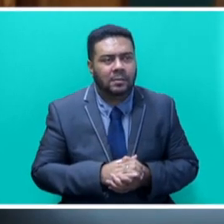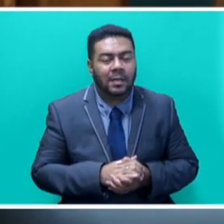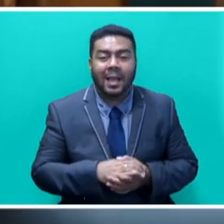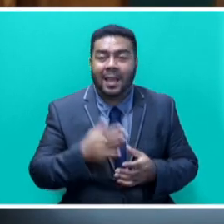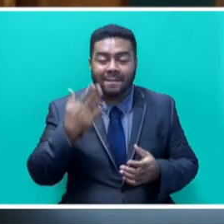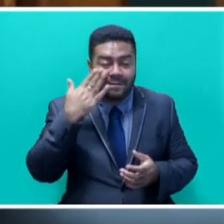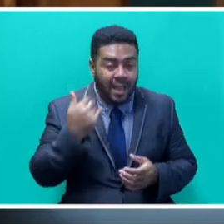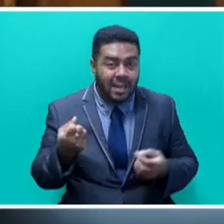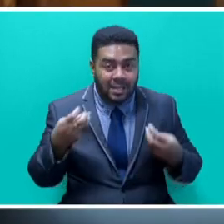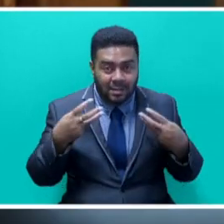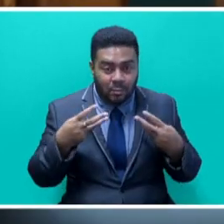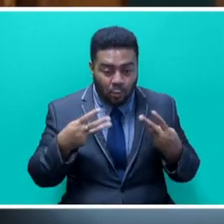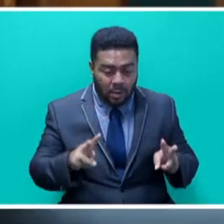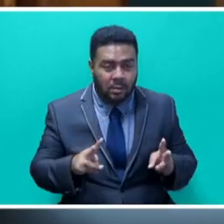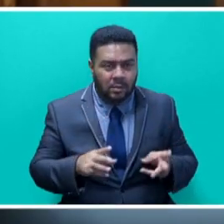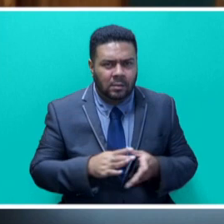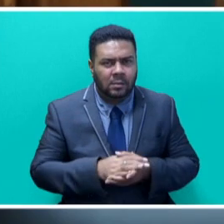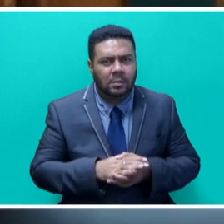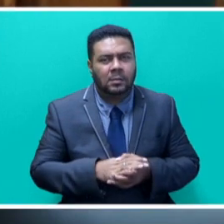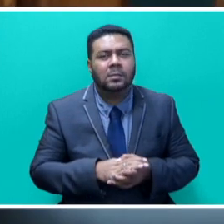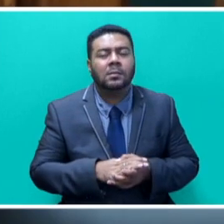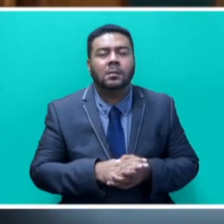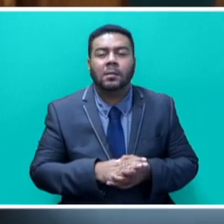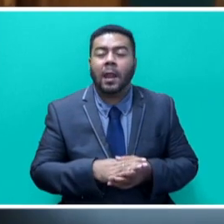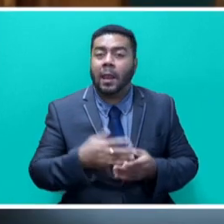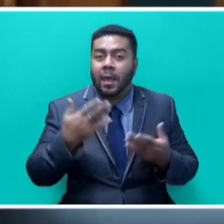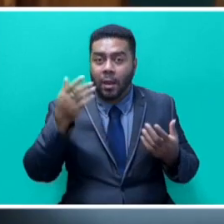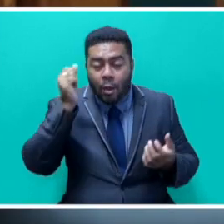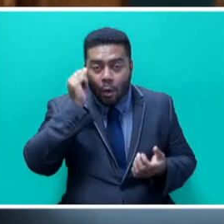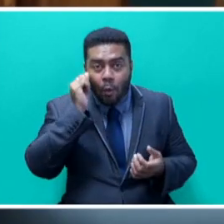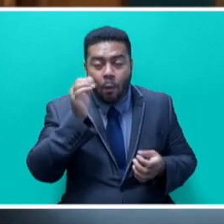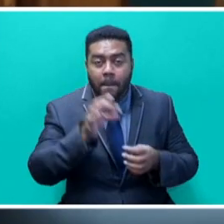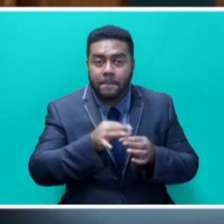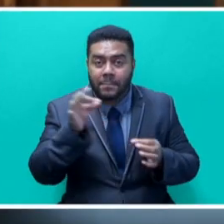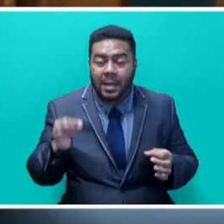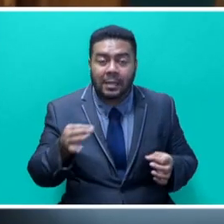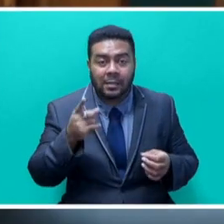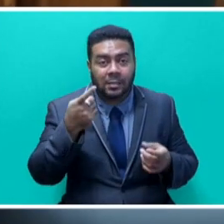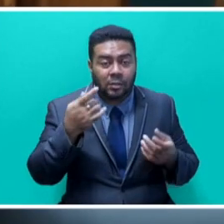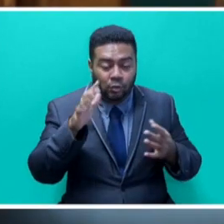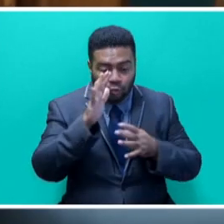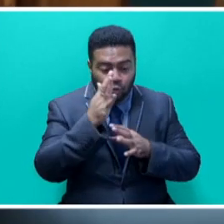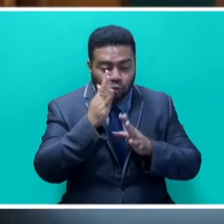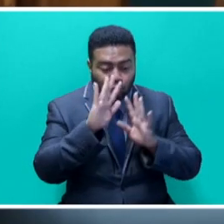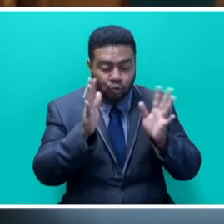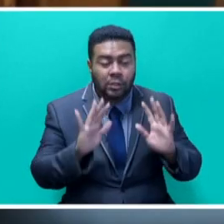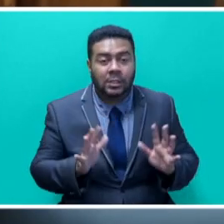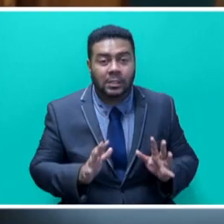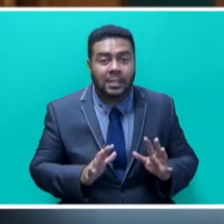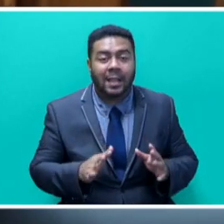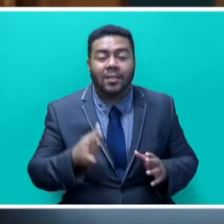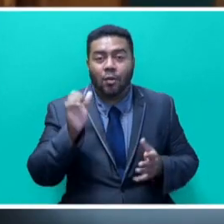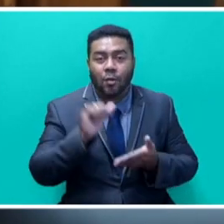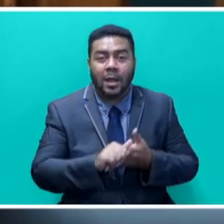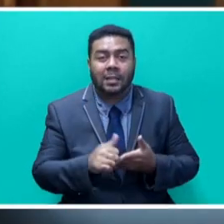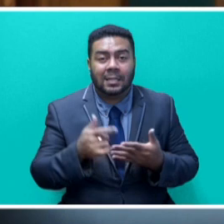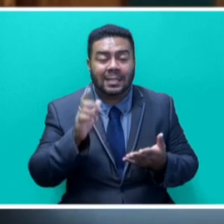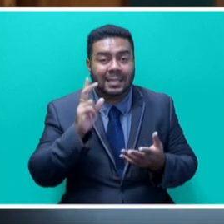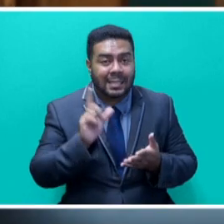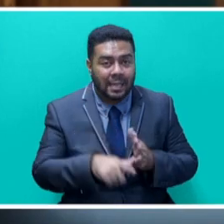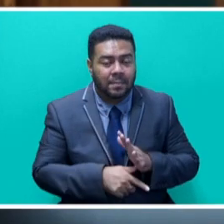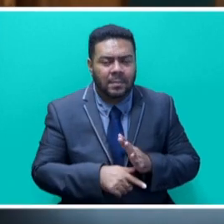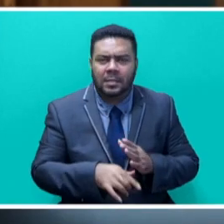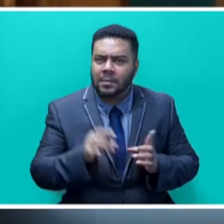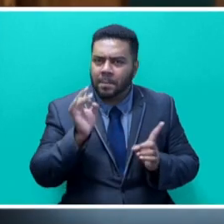finding solutions. And they know that planting trees, the right type of tree at the right place and at the right time, is